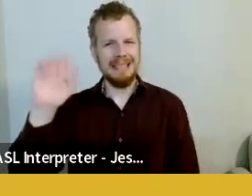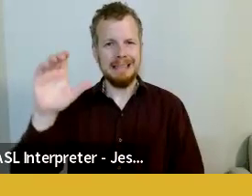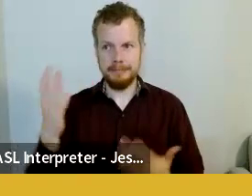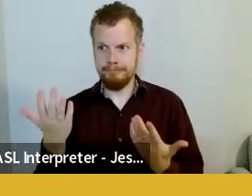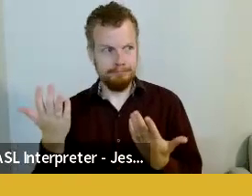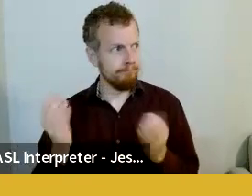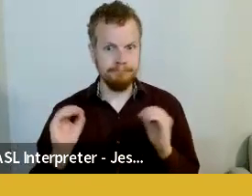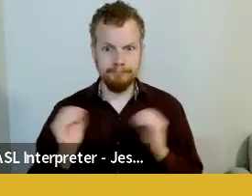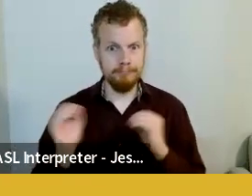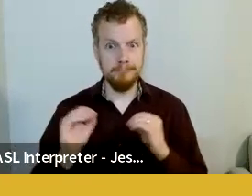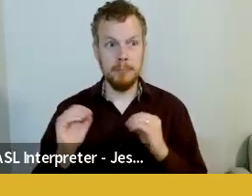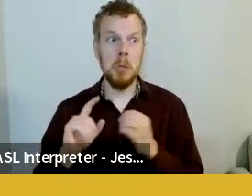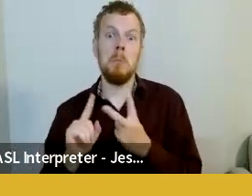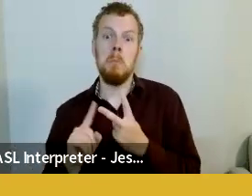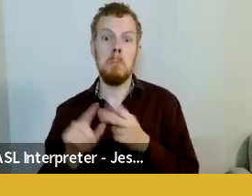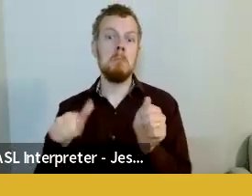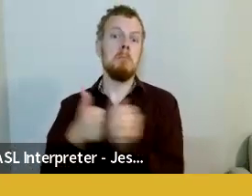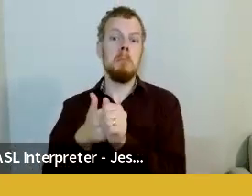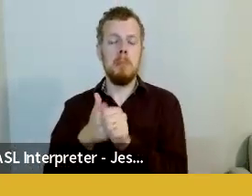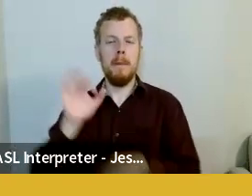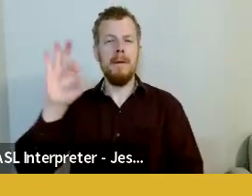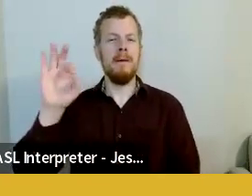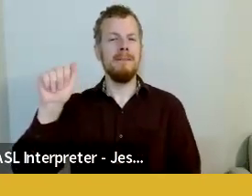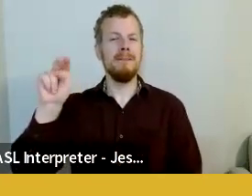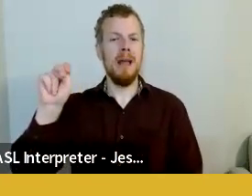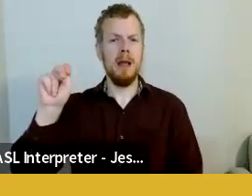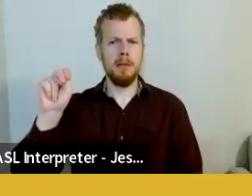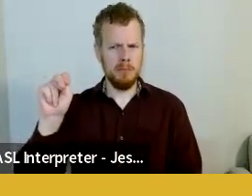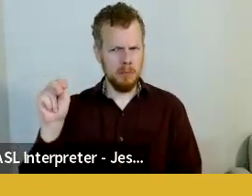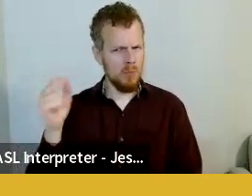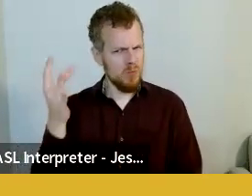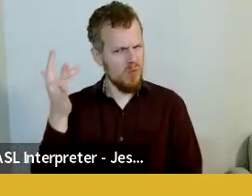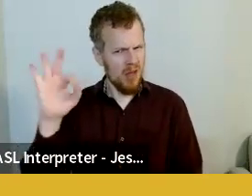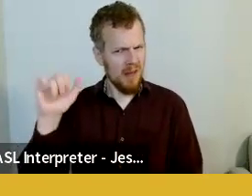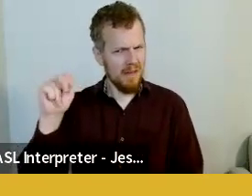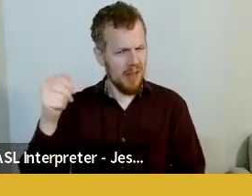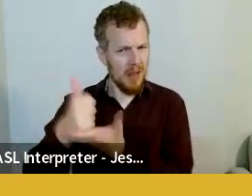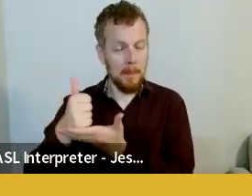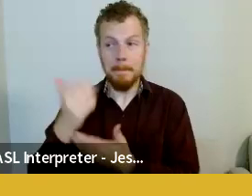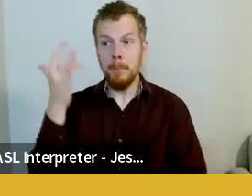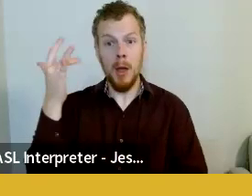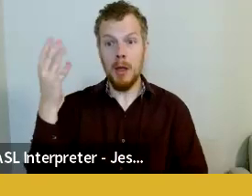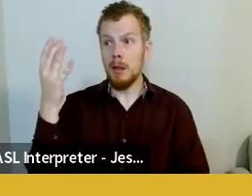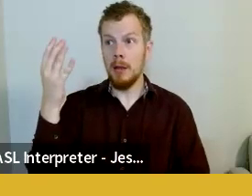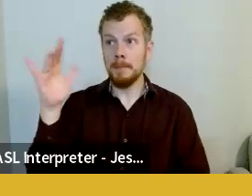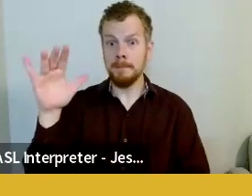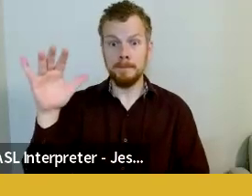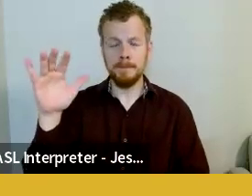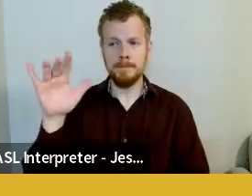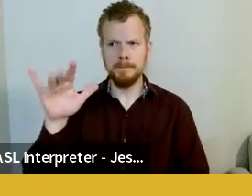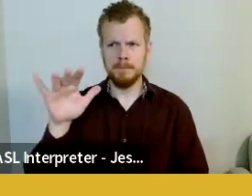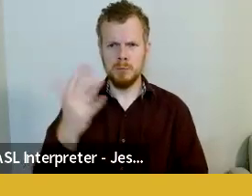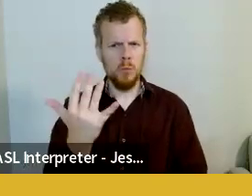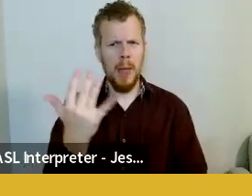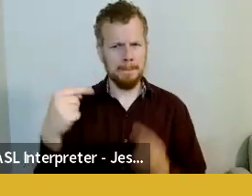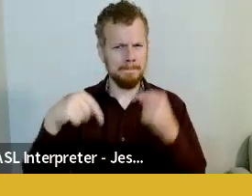great alternative can be to use a fan. Why? Because when outdoor temperatures are cooler,